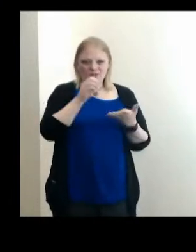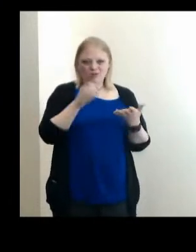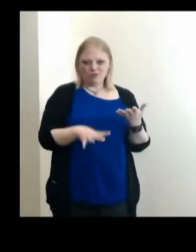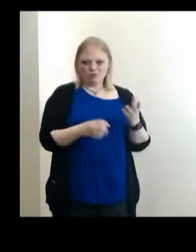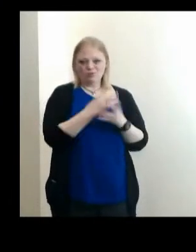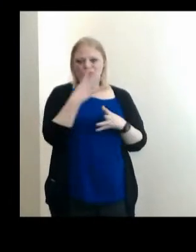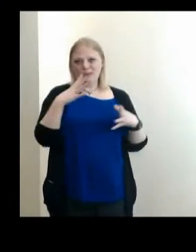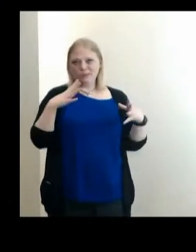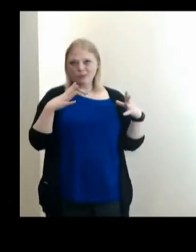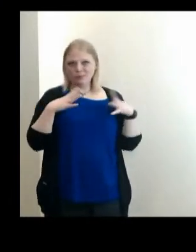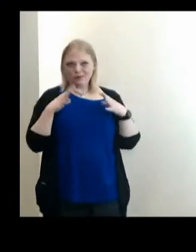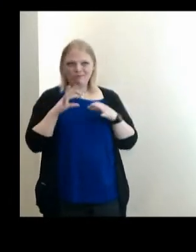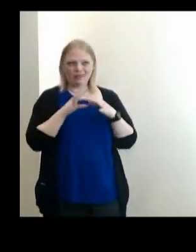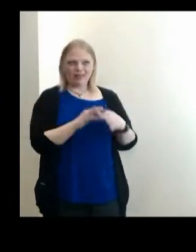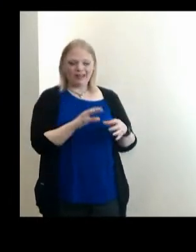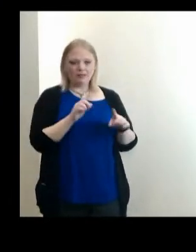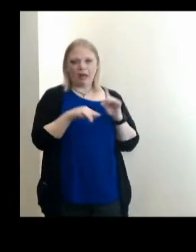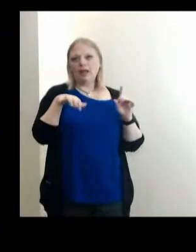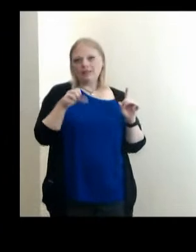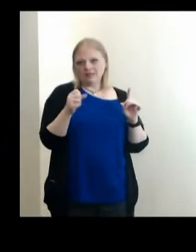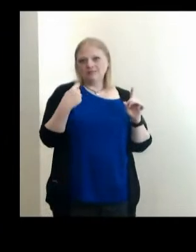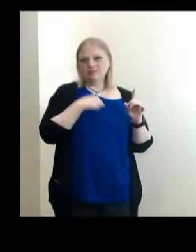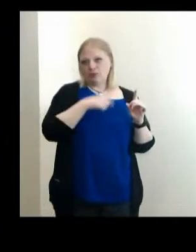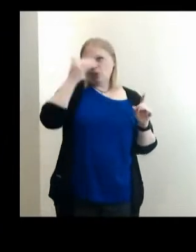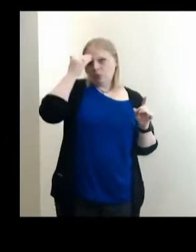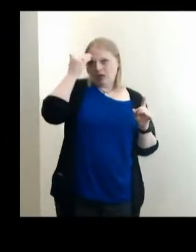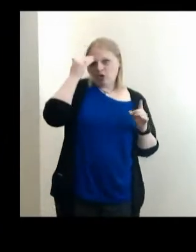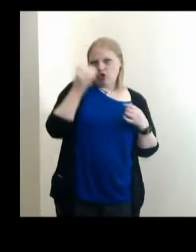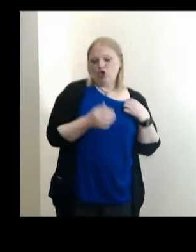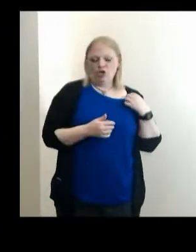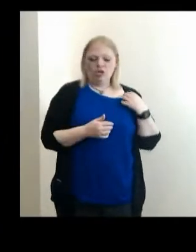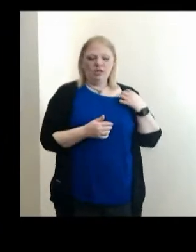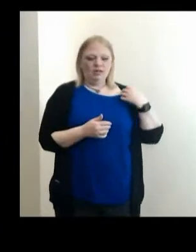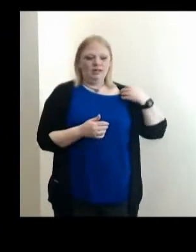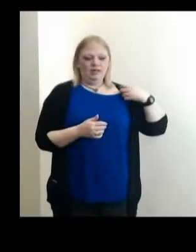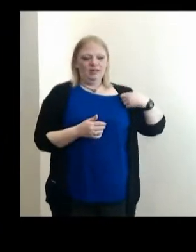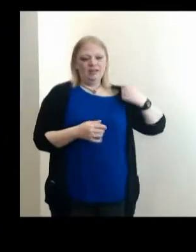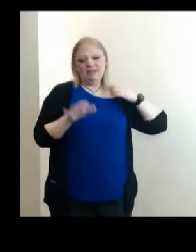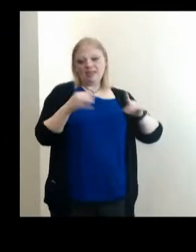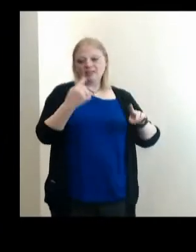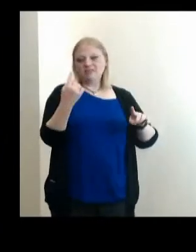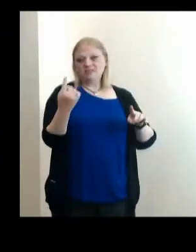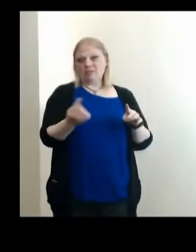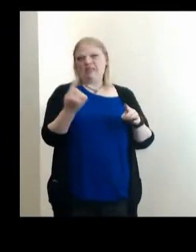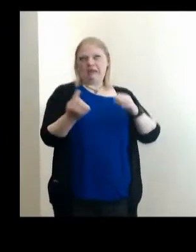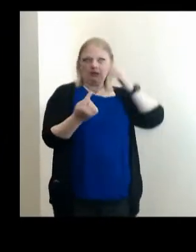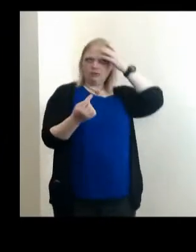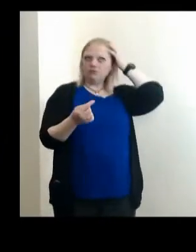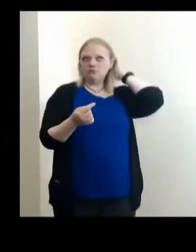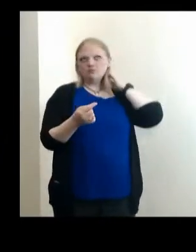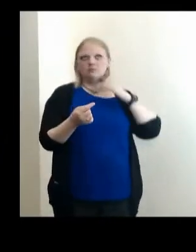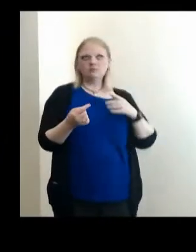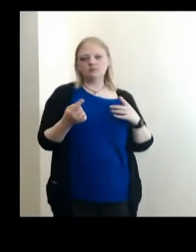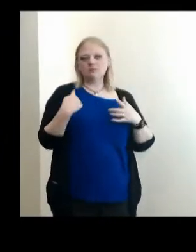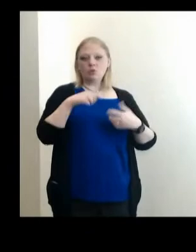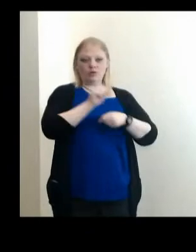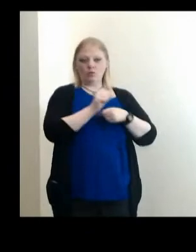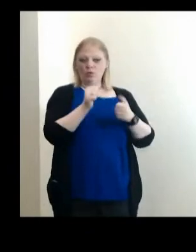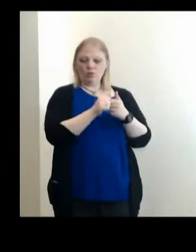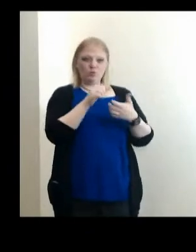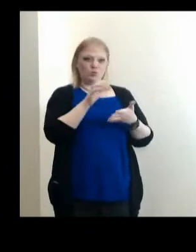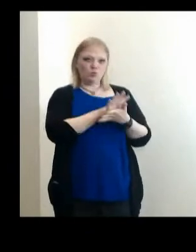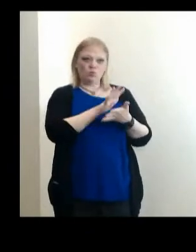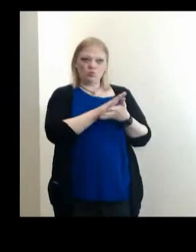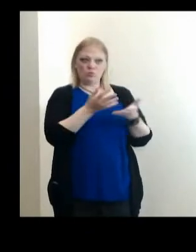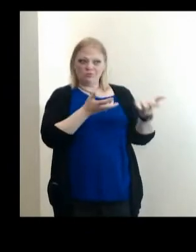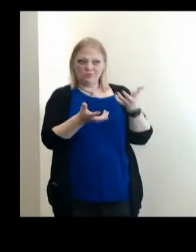break related. But yes, we are aware of it, and it is something that we've had to work with the schools, including